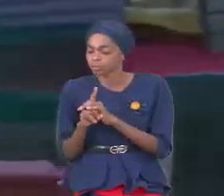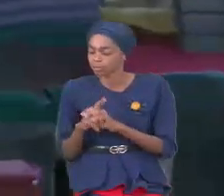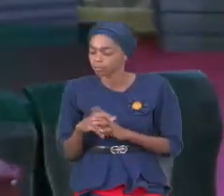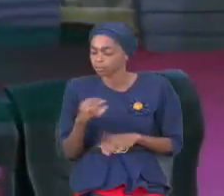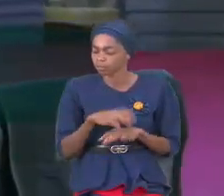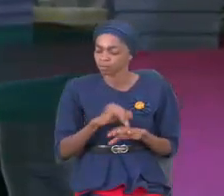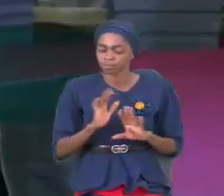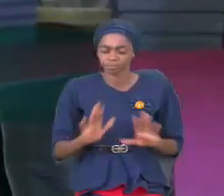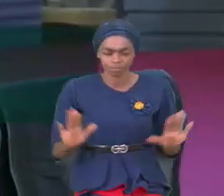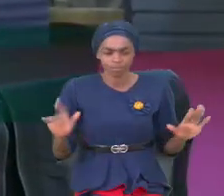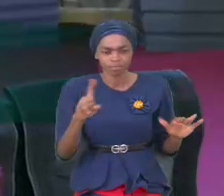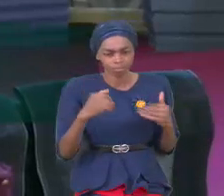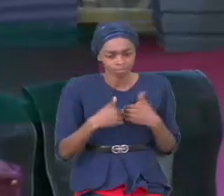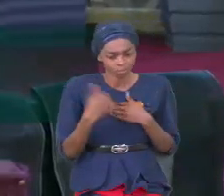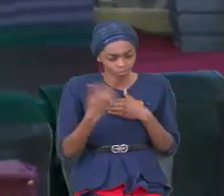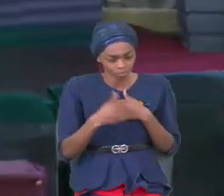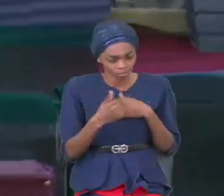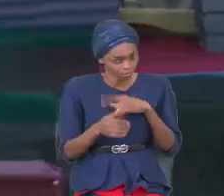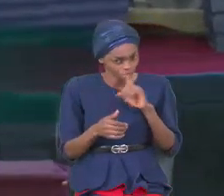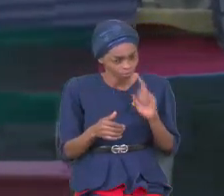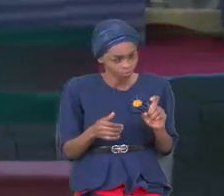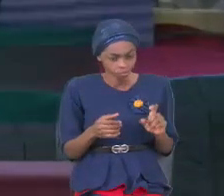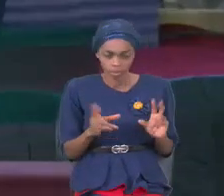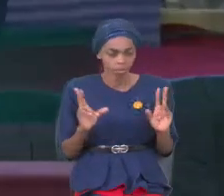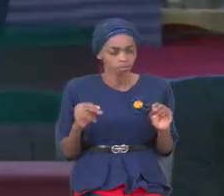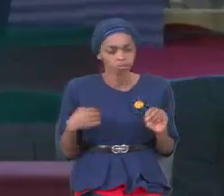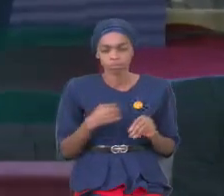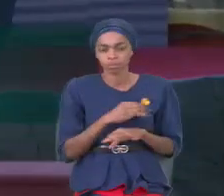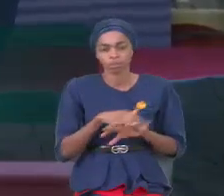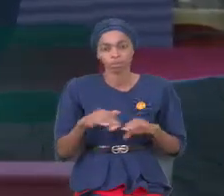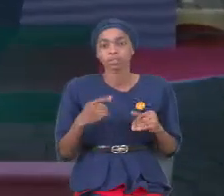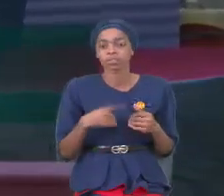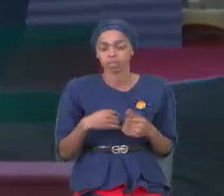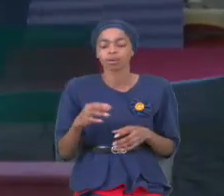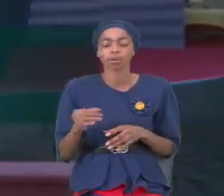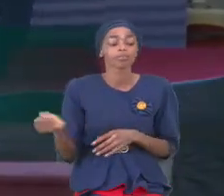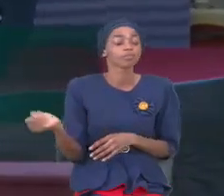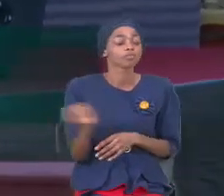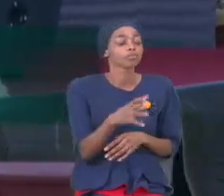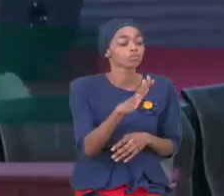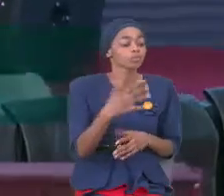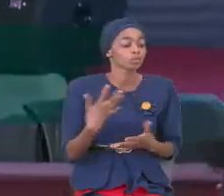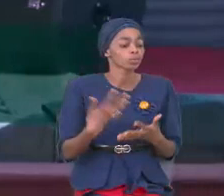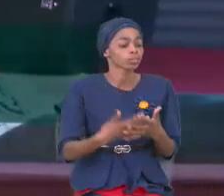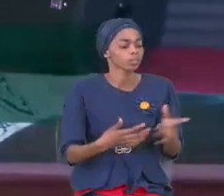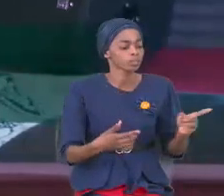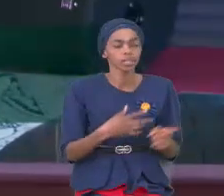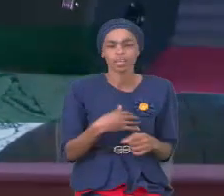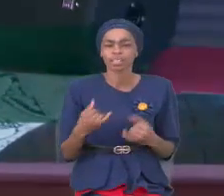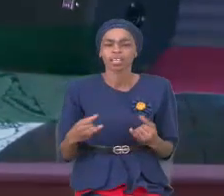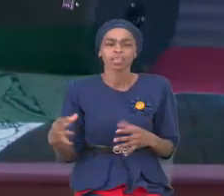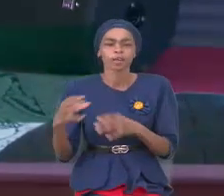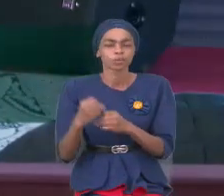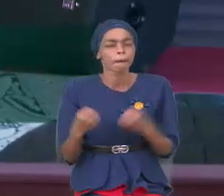any bread? No, they couldn't. And so he said, throw your nets there. And they caught